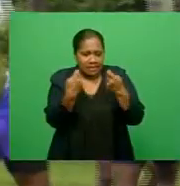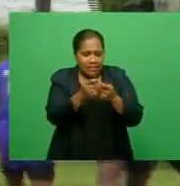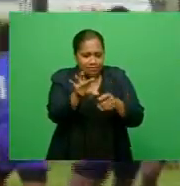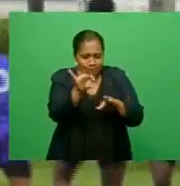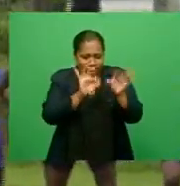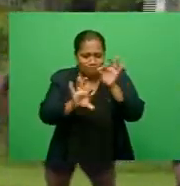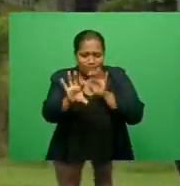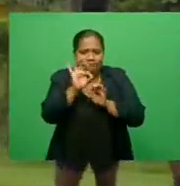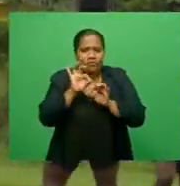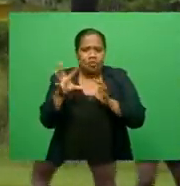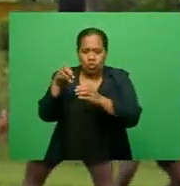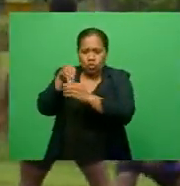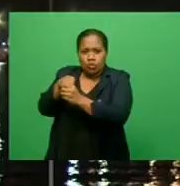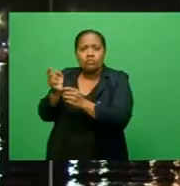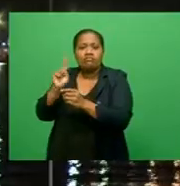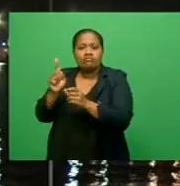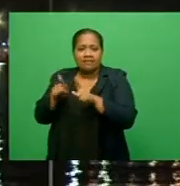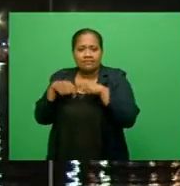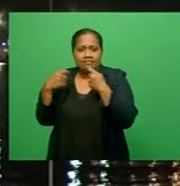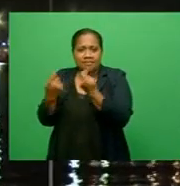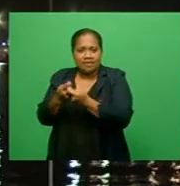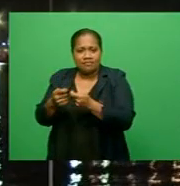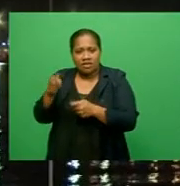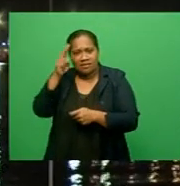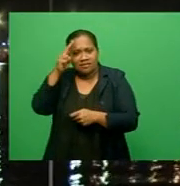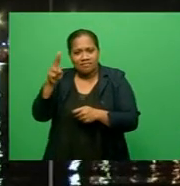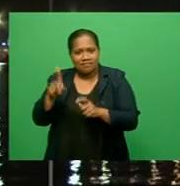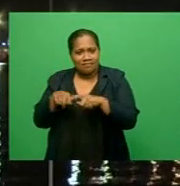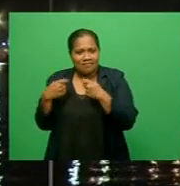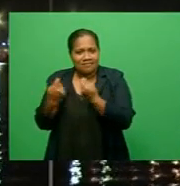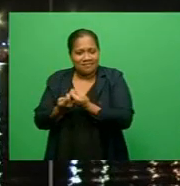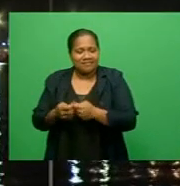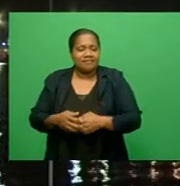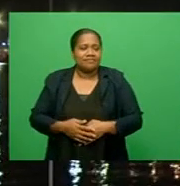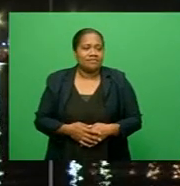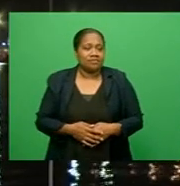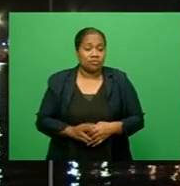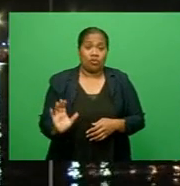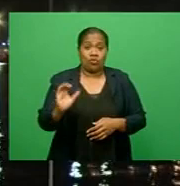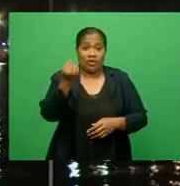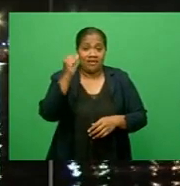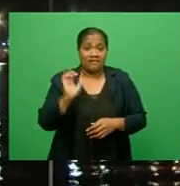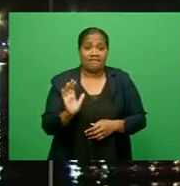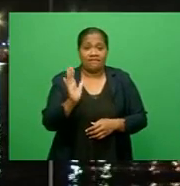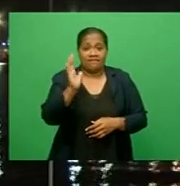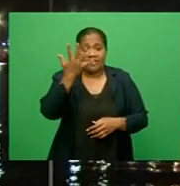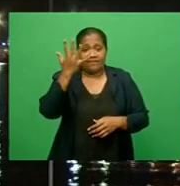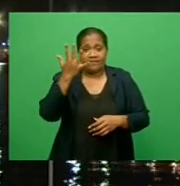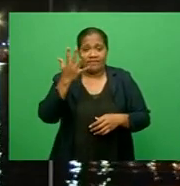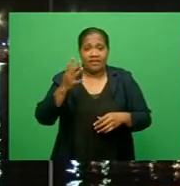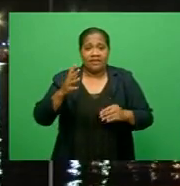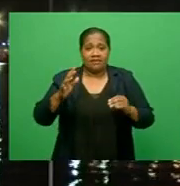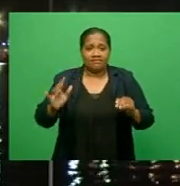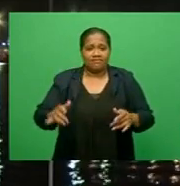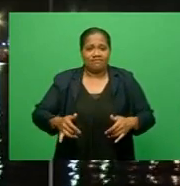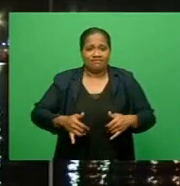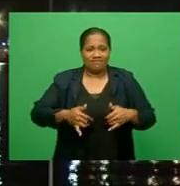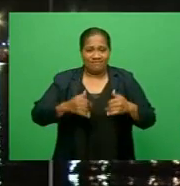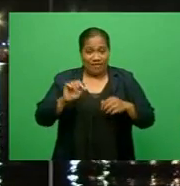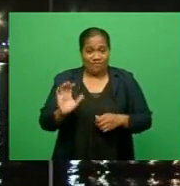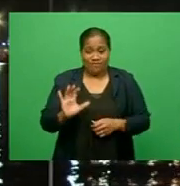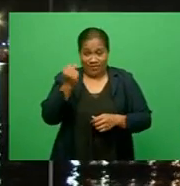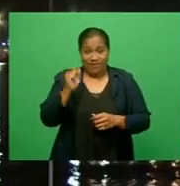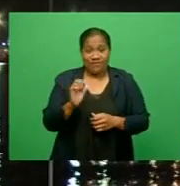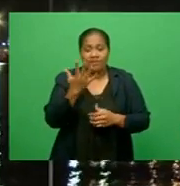Talima Terkula, FBC Sports. Winning his 5th Mr. Fiji title, Inoke Lingairi has reached yet